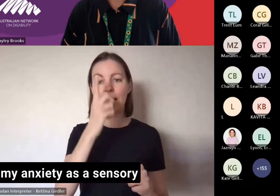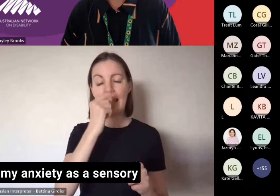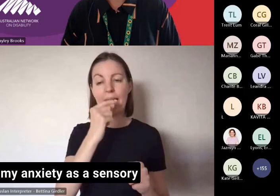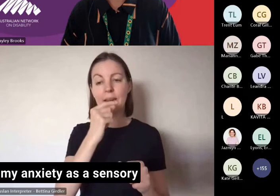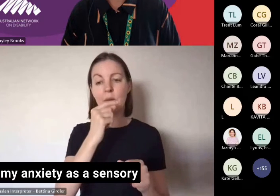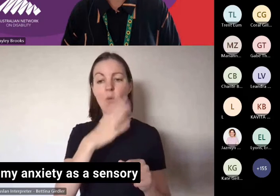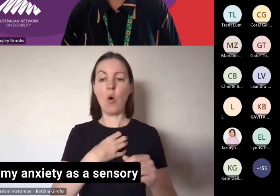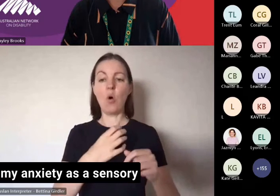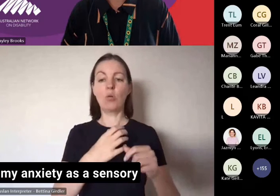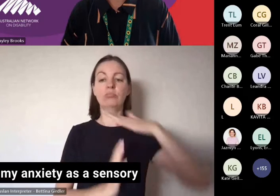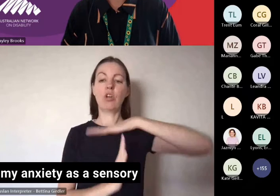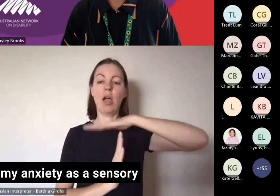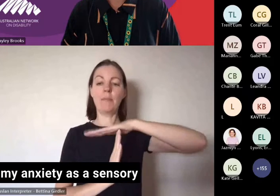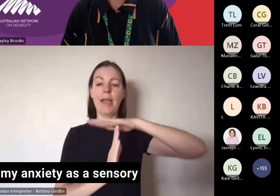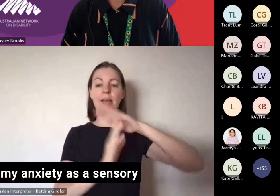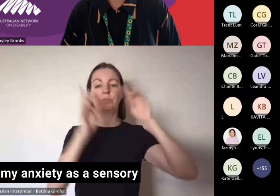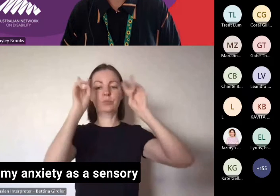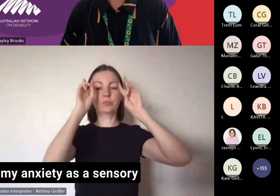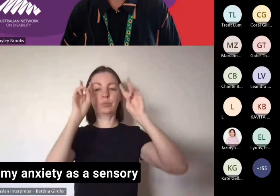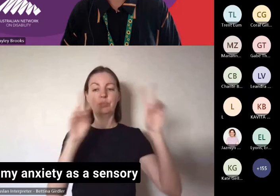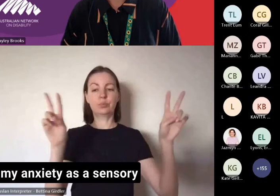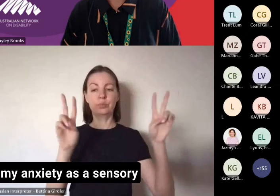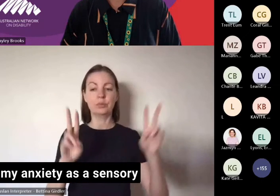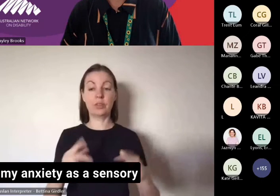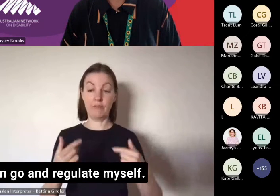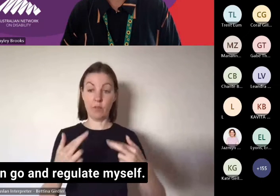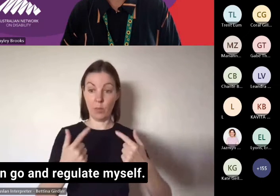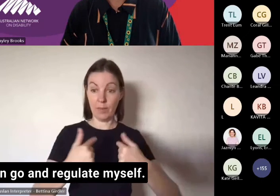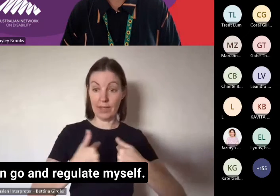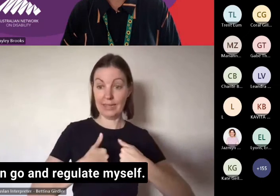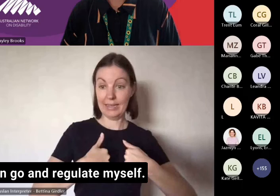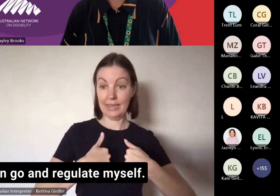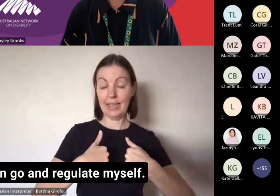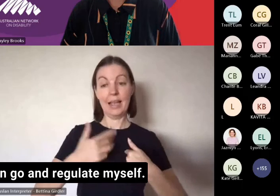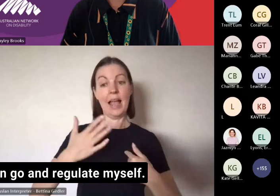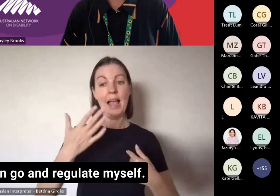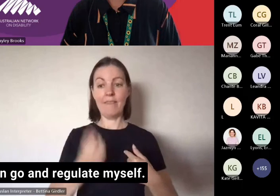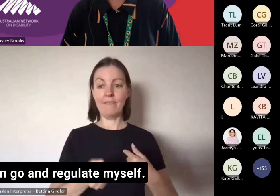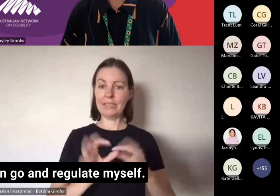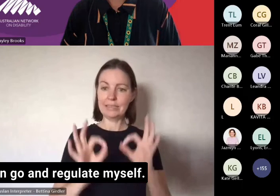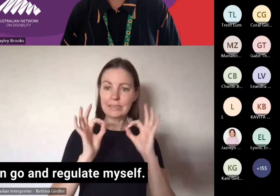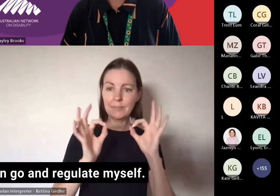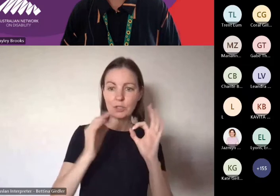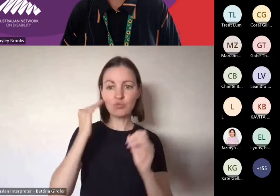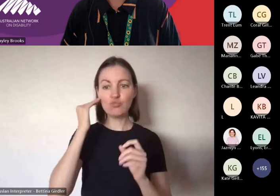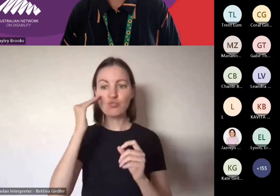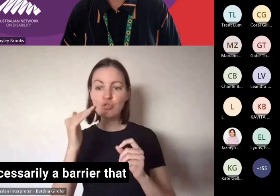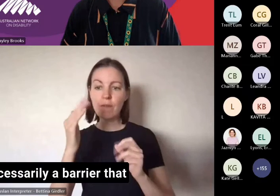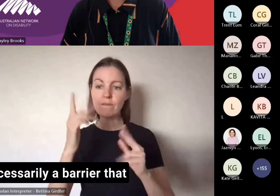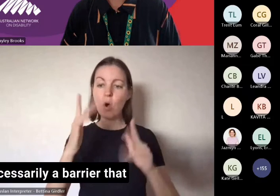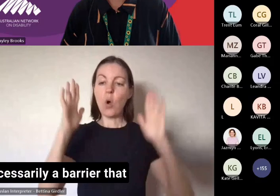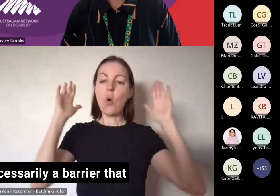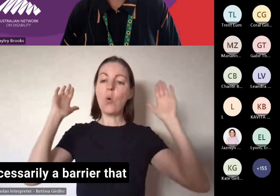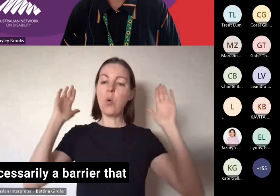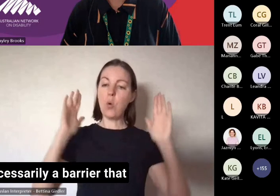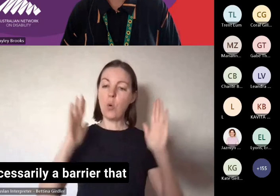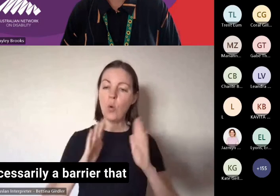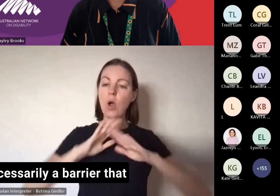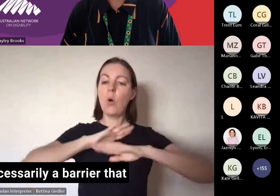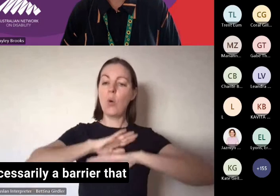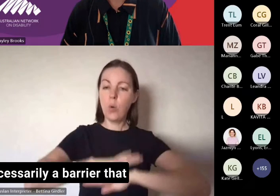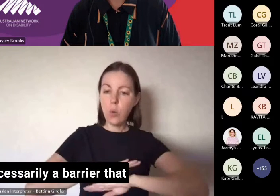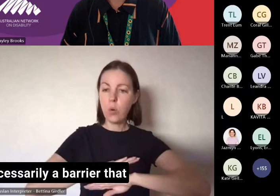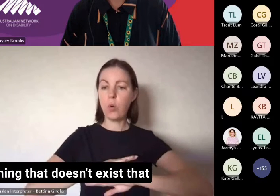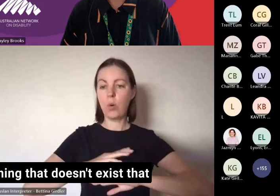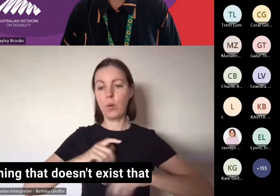with my anxiety, as a sensory room where I can go and regulate myself. So it's not necessarily a